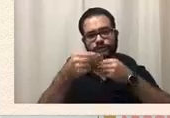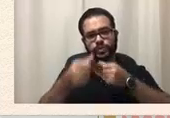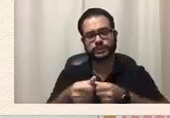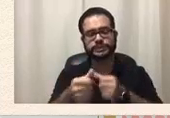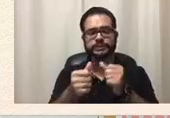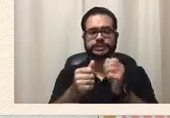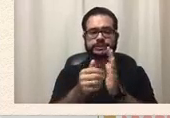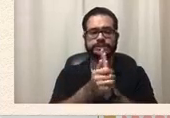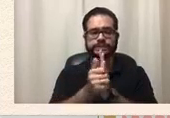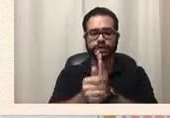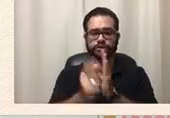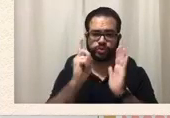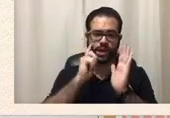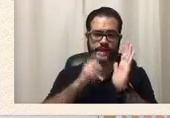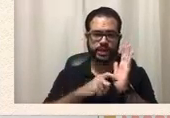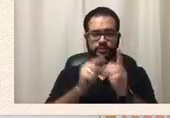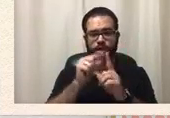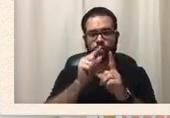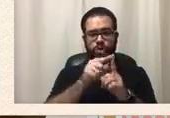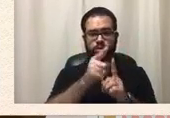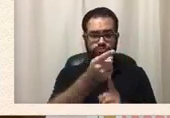you know and don't know.